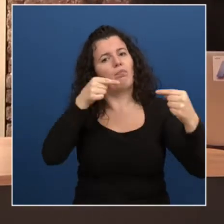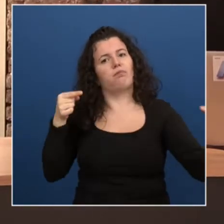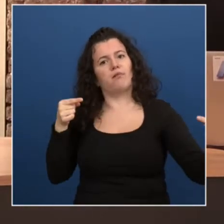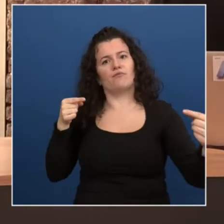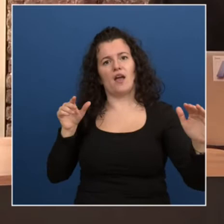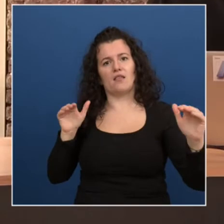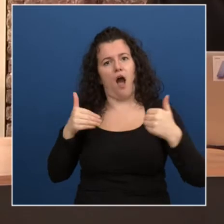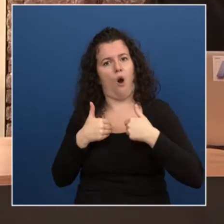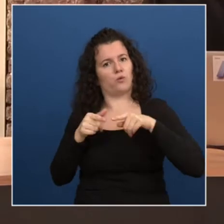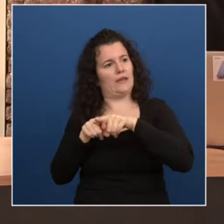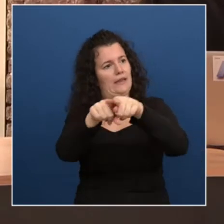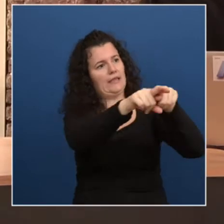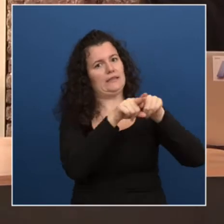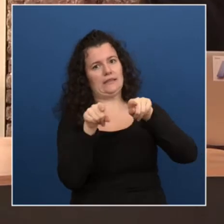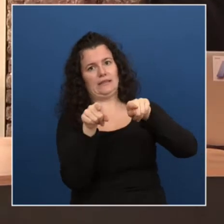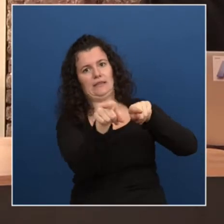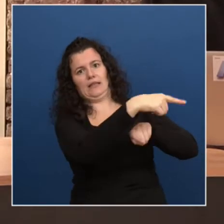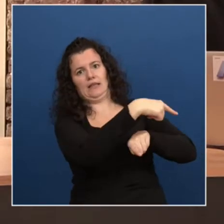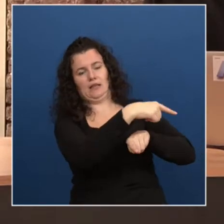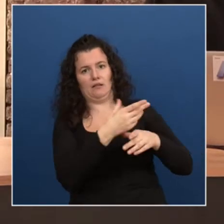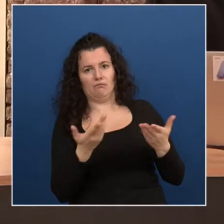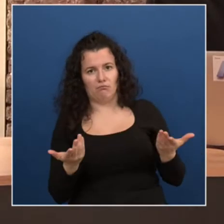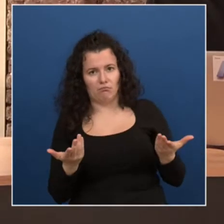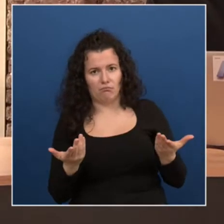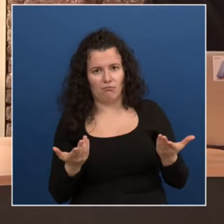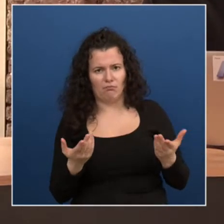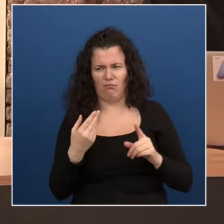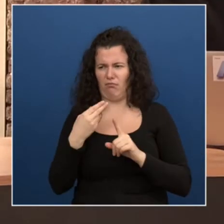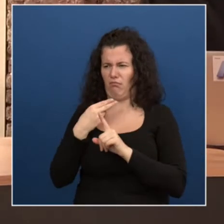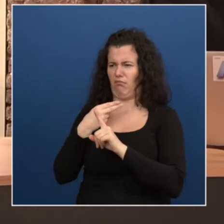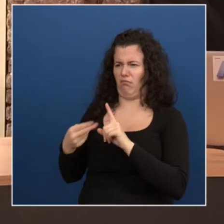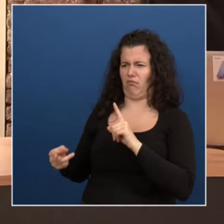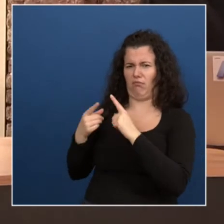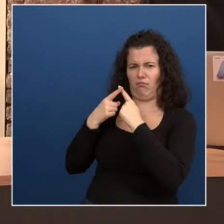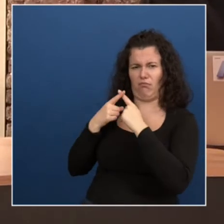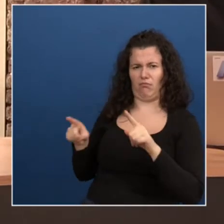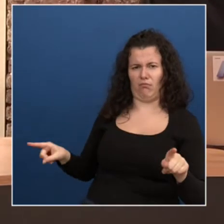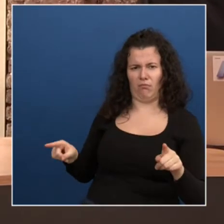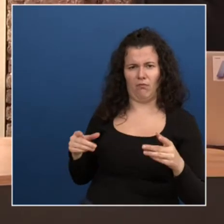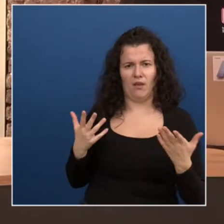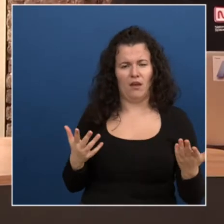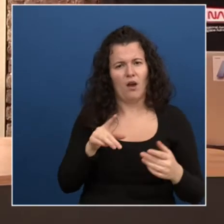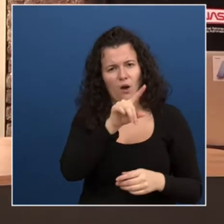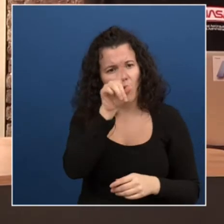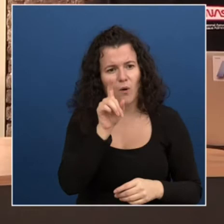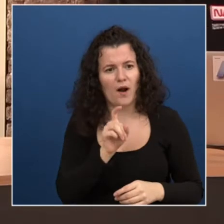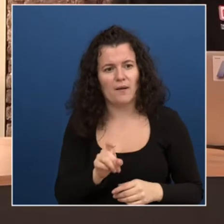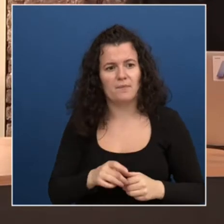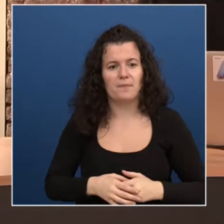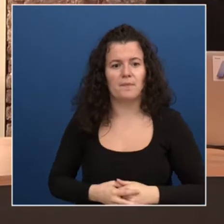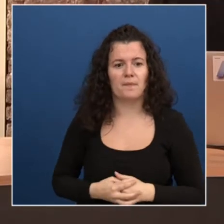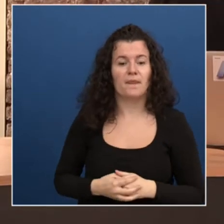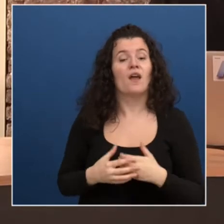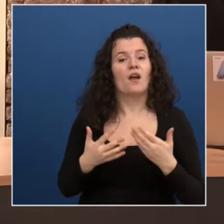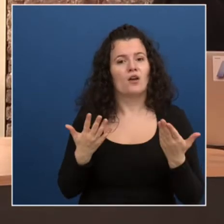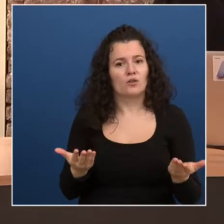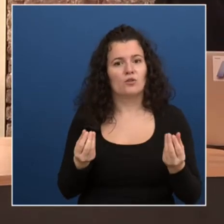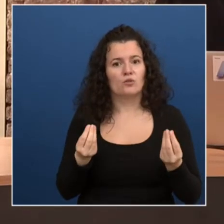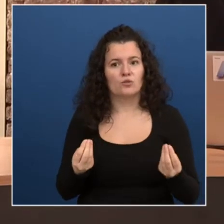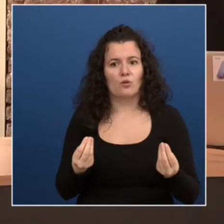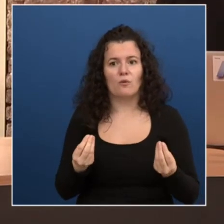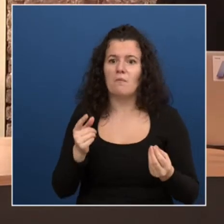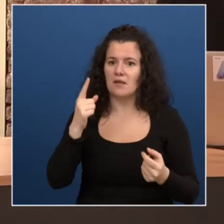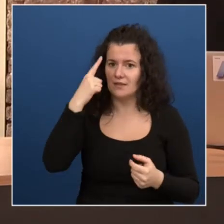And of course, the label normal is the label to go for. It's a rule, you know it. And so you need to make trade-offs.